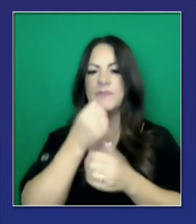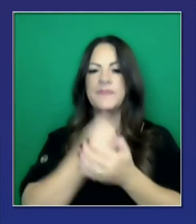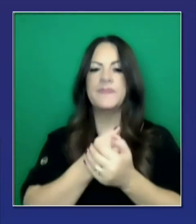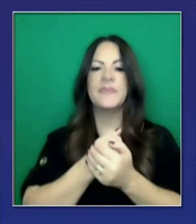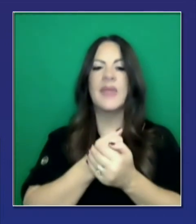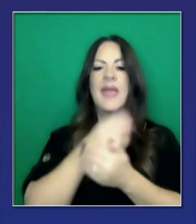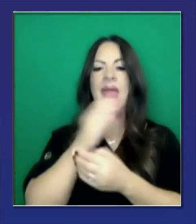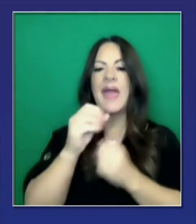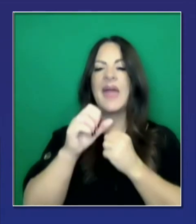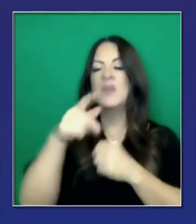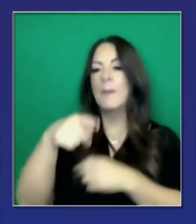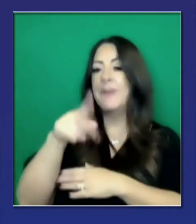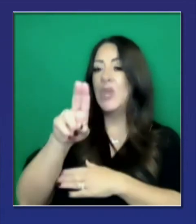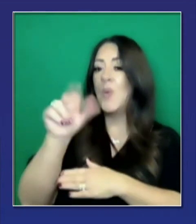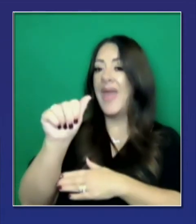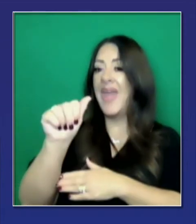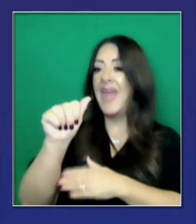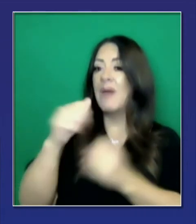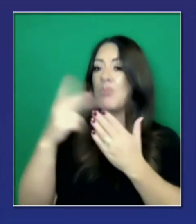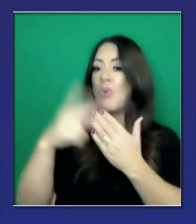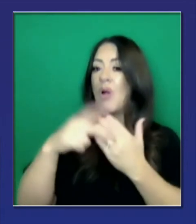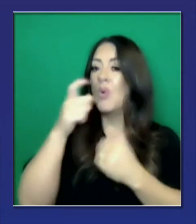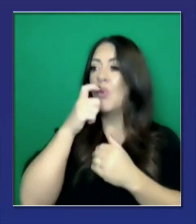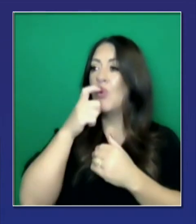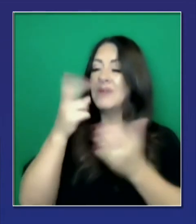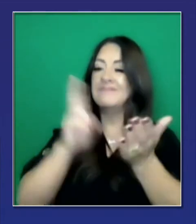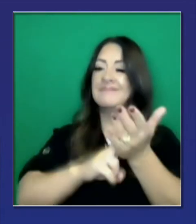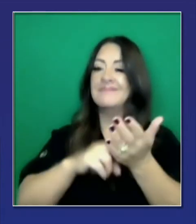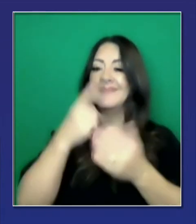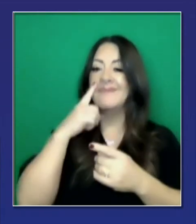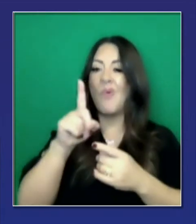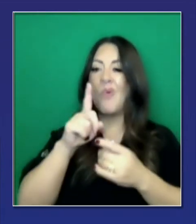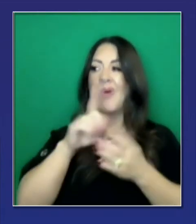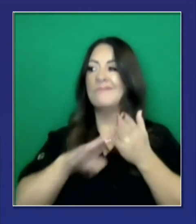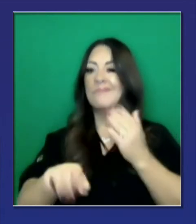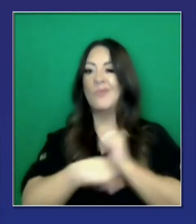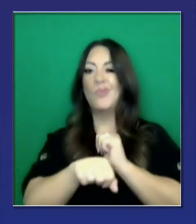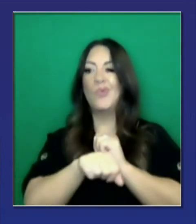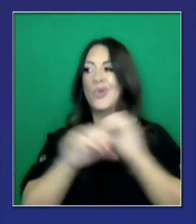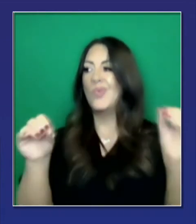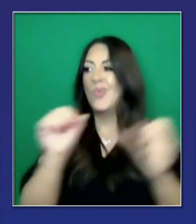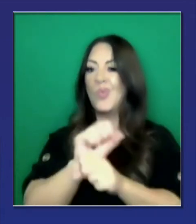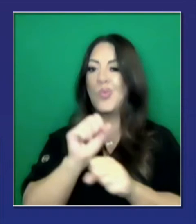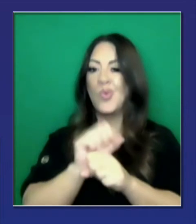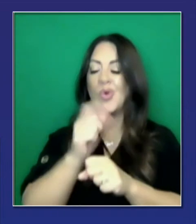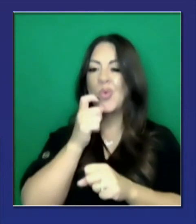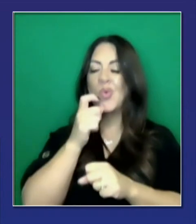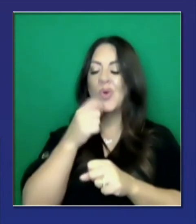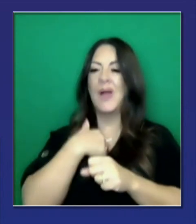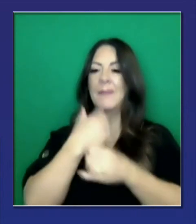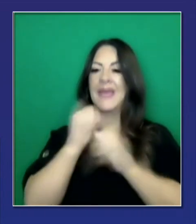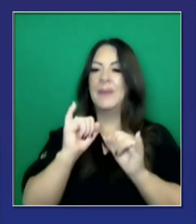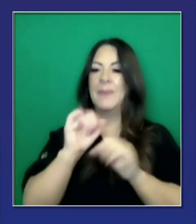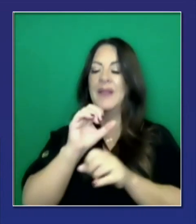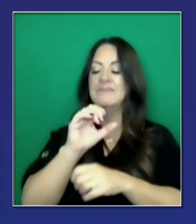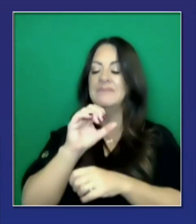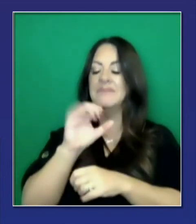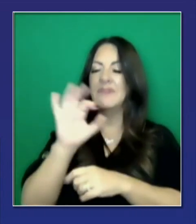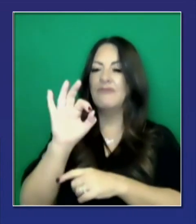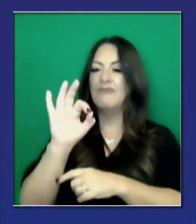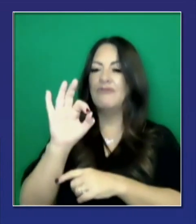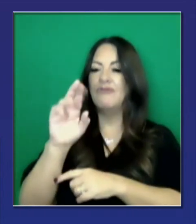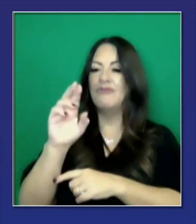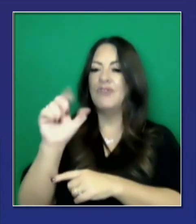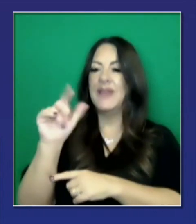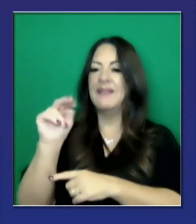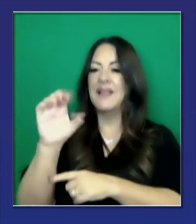pandemic unemployment assistance that are self-employed or part of the gig economy, et cetera. And that's extended through March. And the